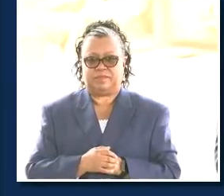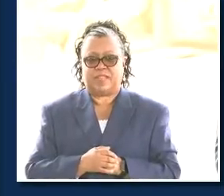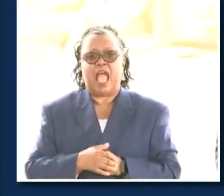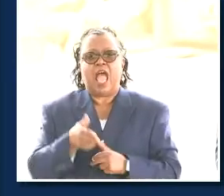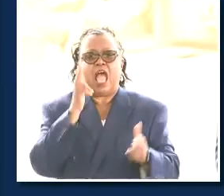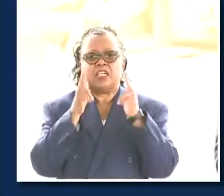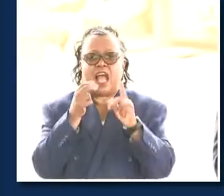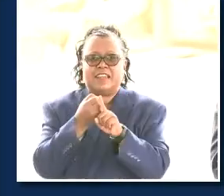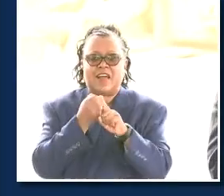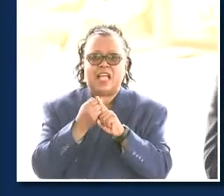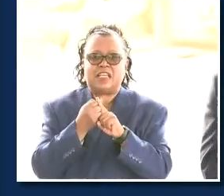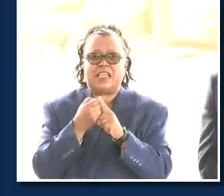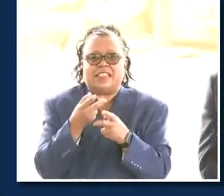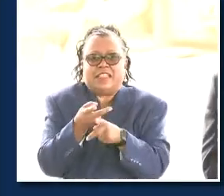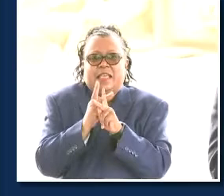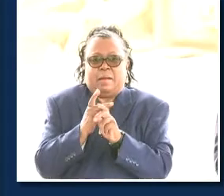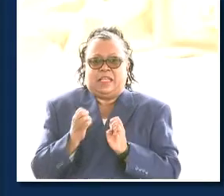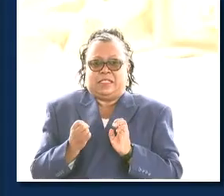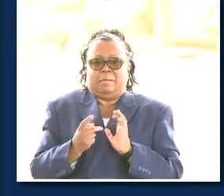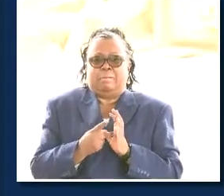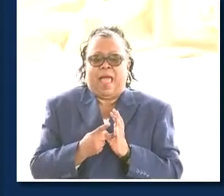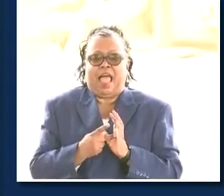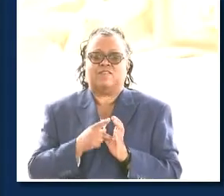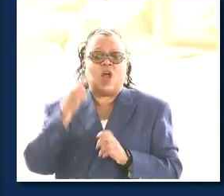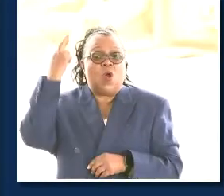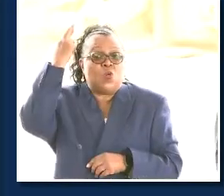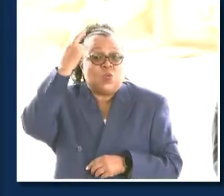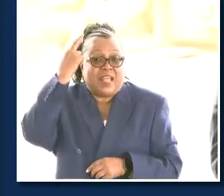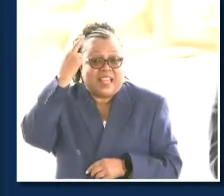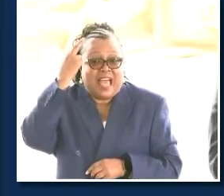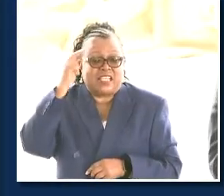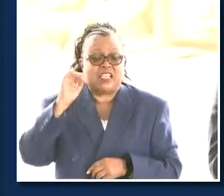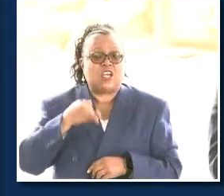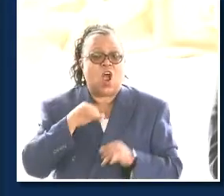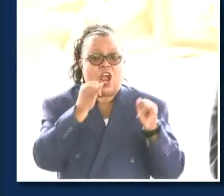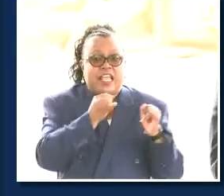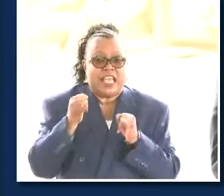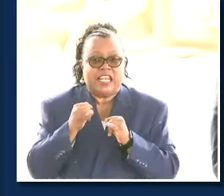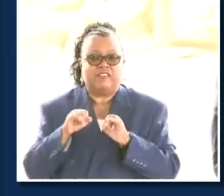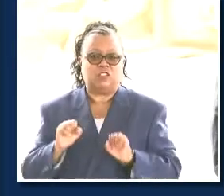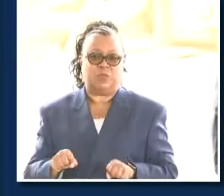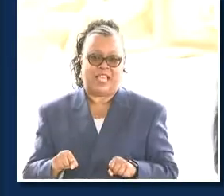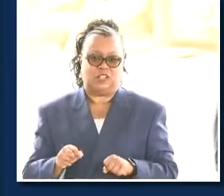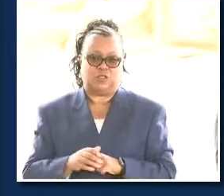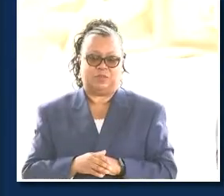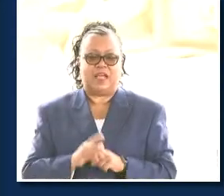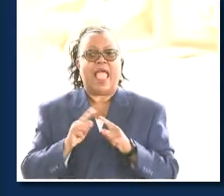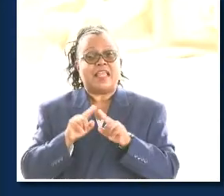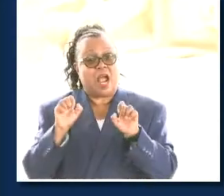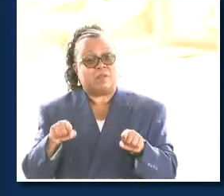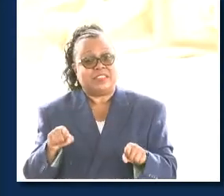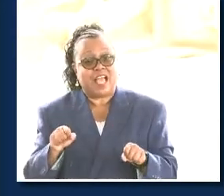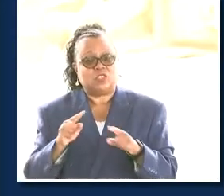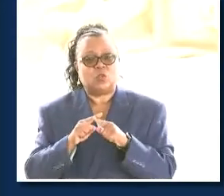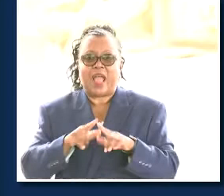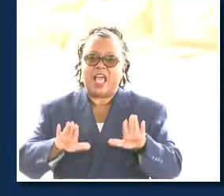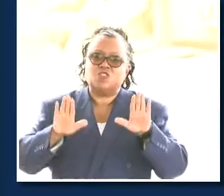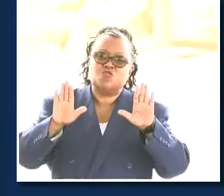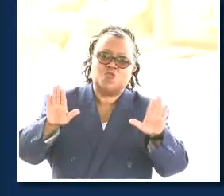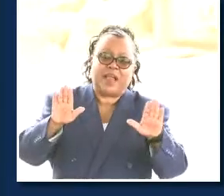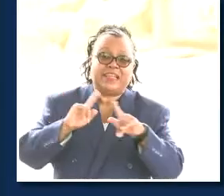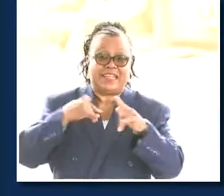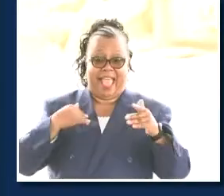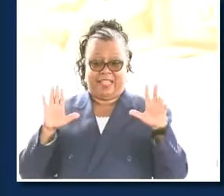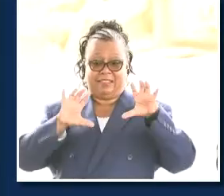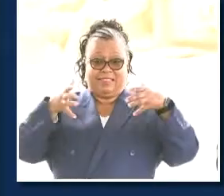And gun violence is holding us back from realizing our individual potential and our potential and greatness as